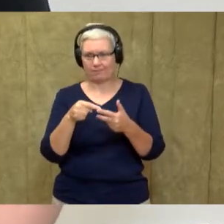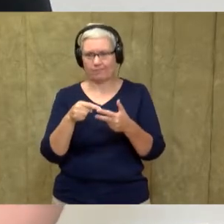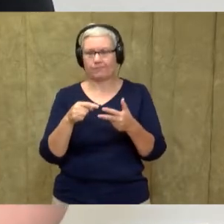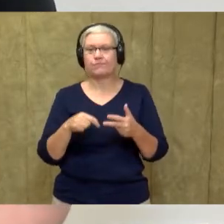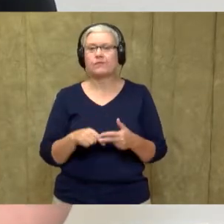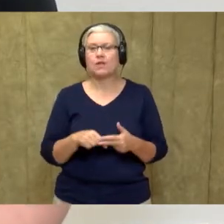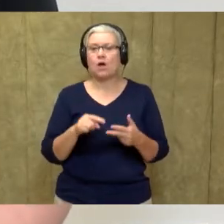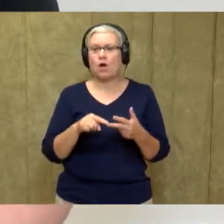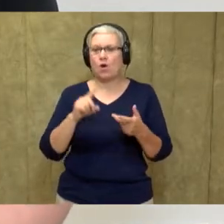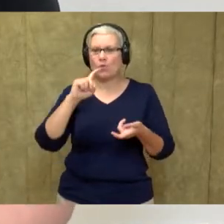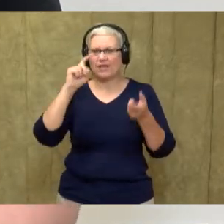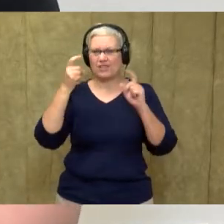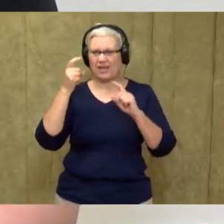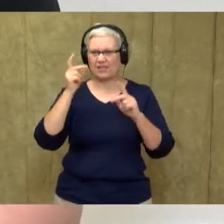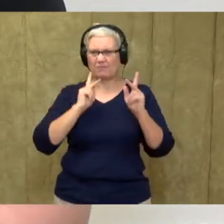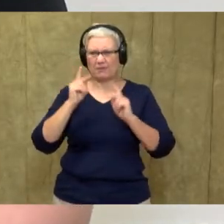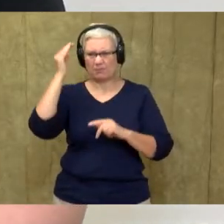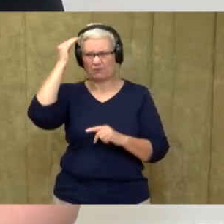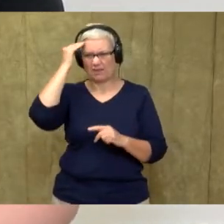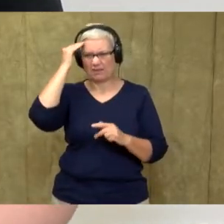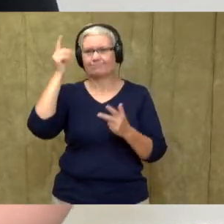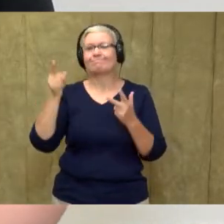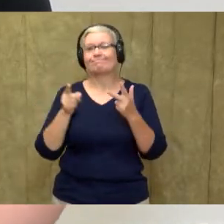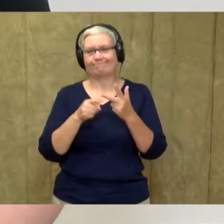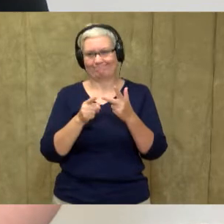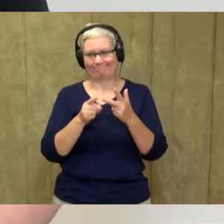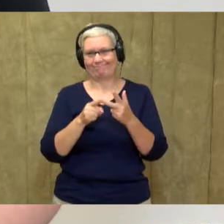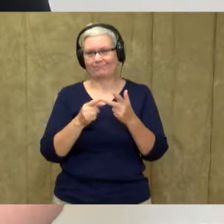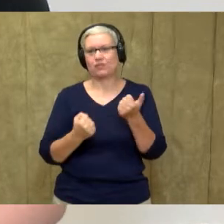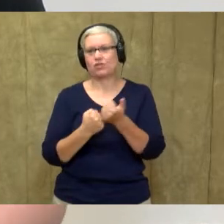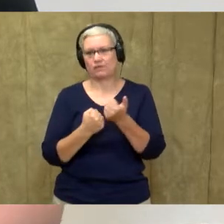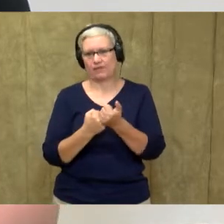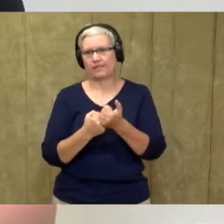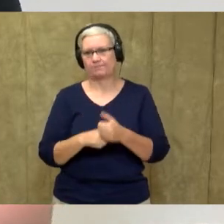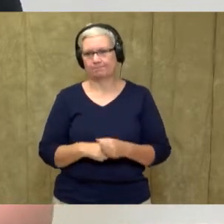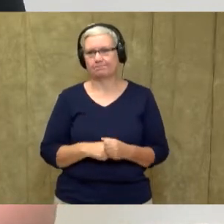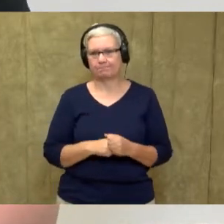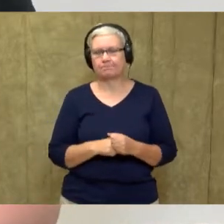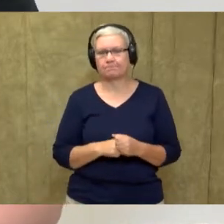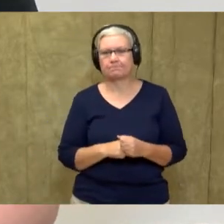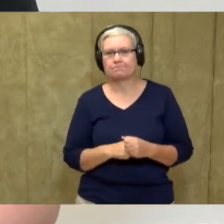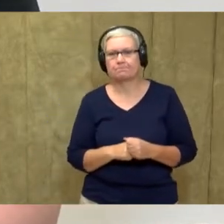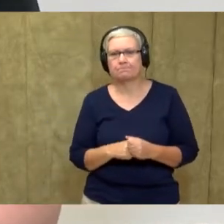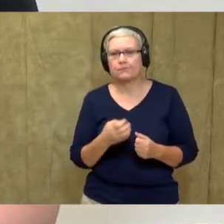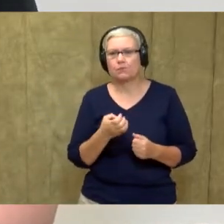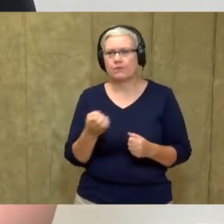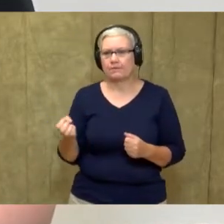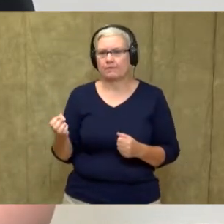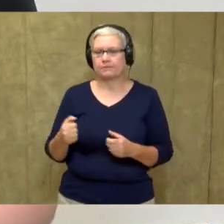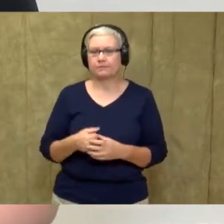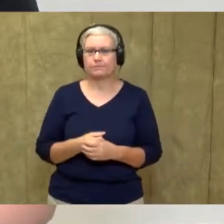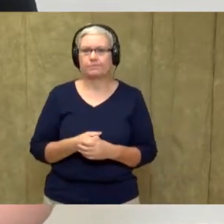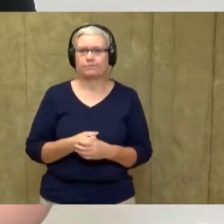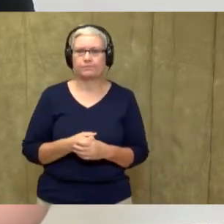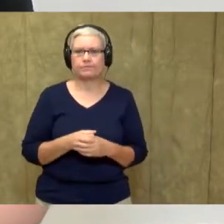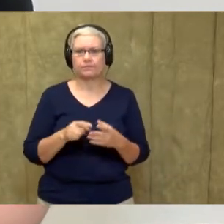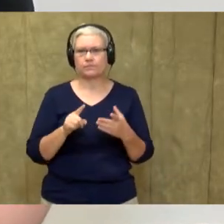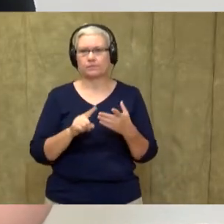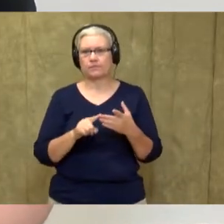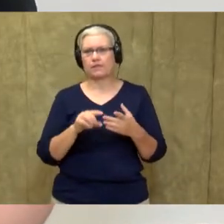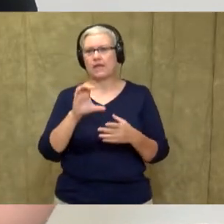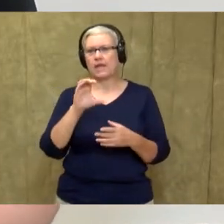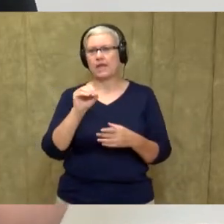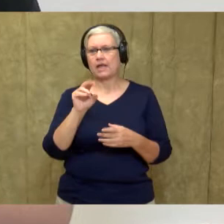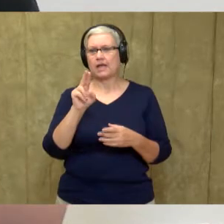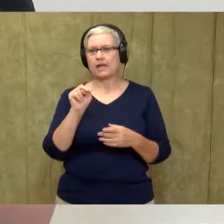is it that changes people's minds? Backing it up with evidence, okay? Now, counterclaim is what the opposition